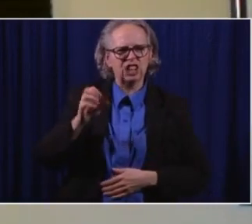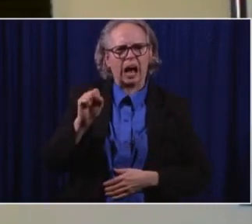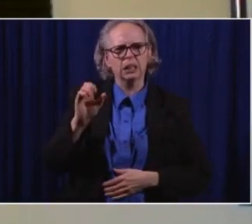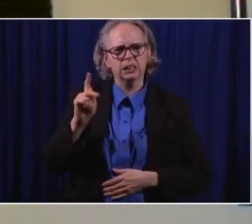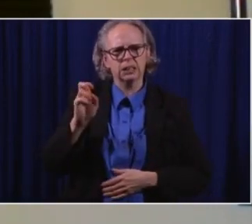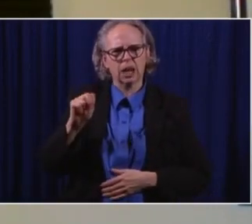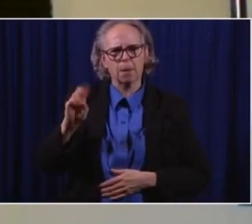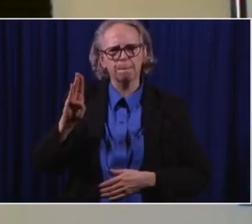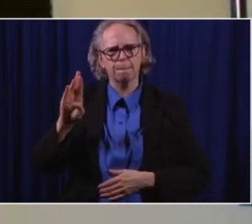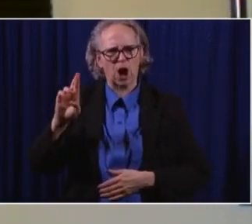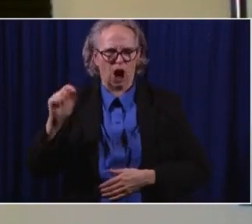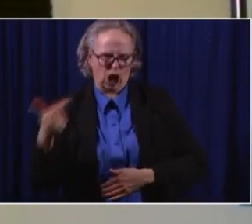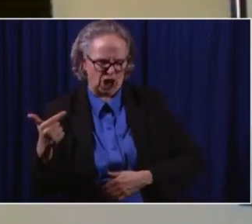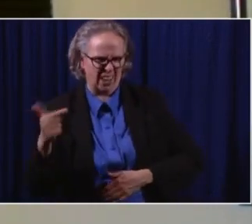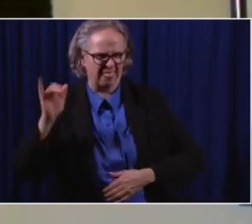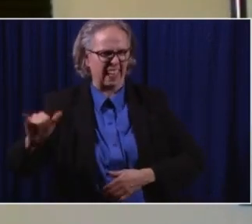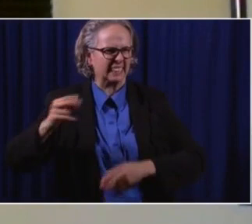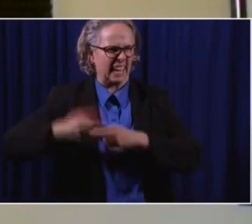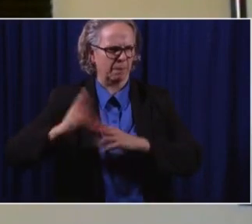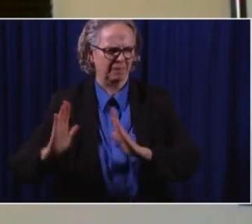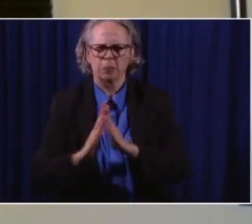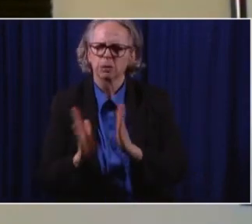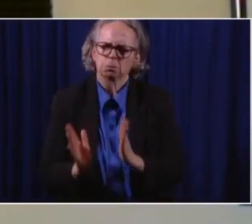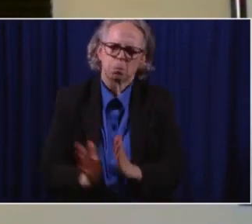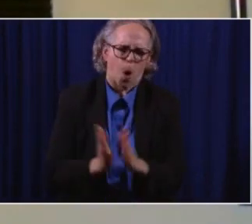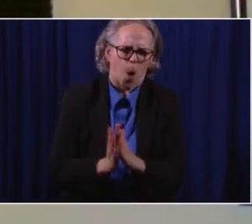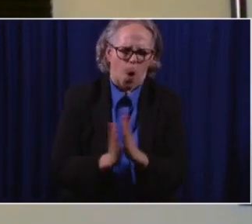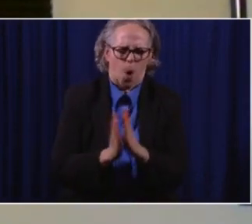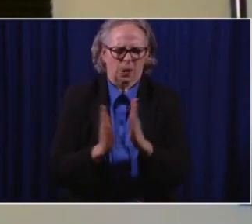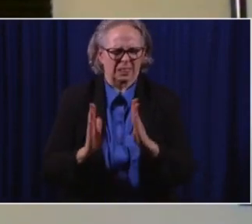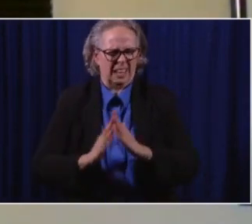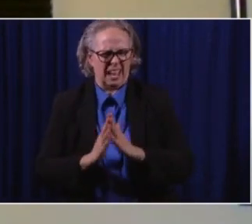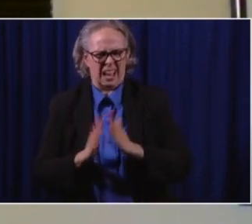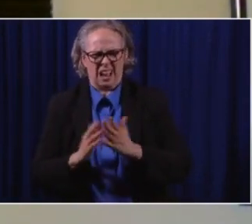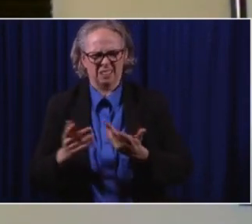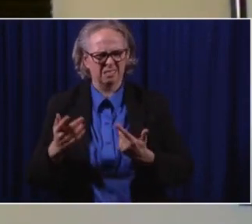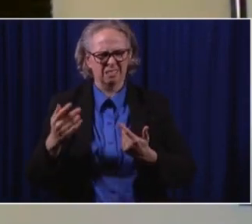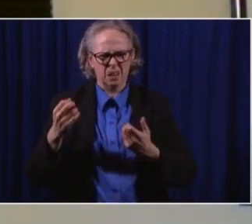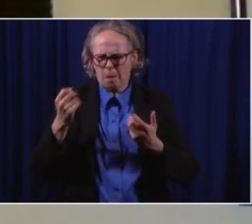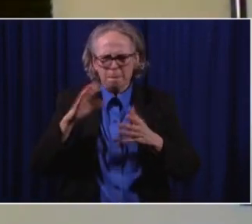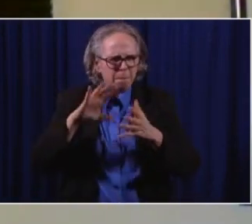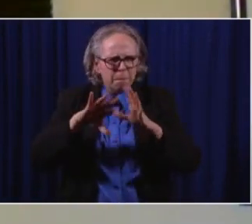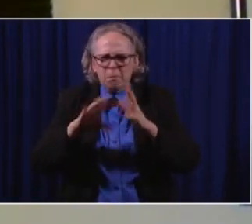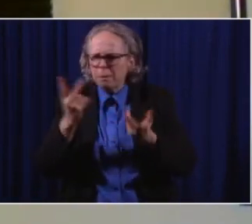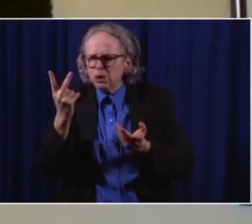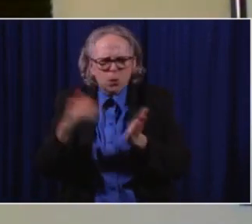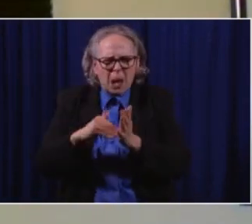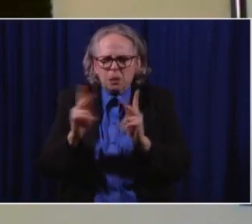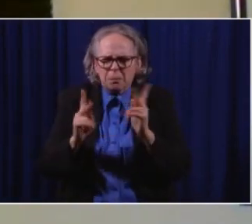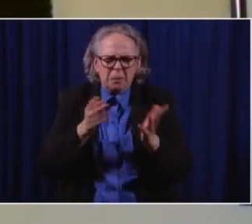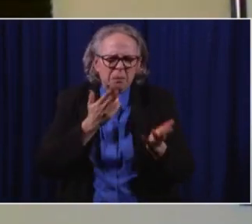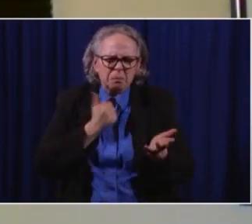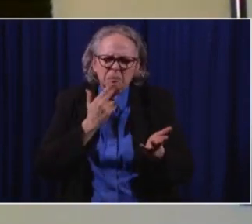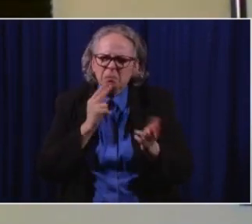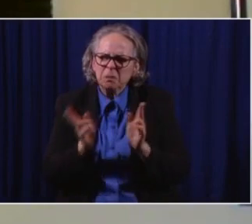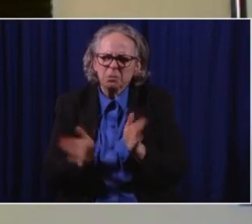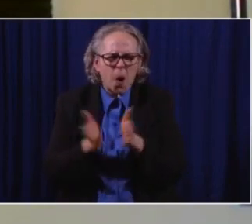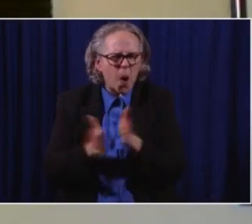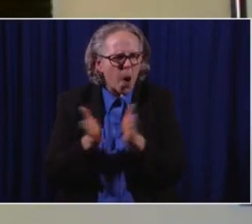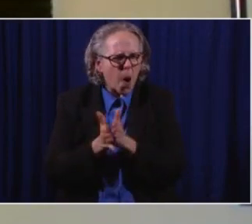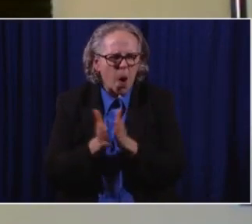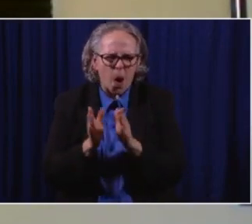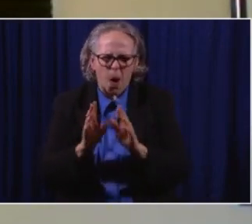I believe last time I looked at its population was 2,000, and it was a population of 27 people,